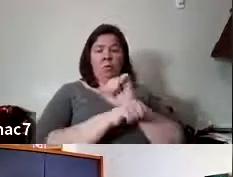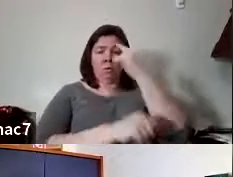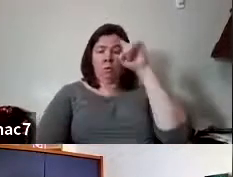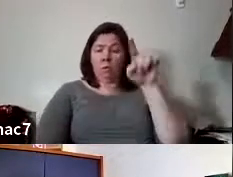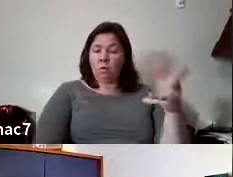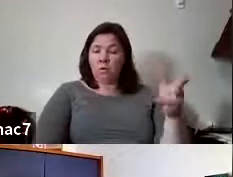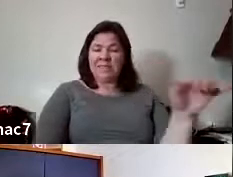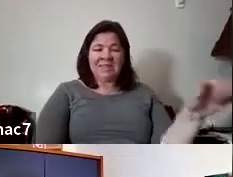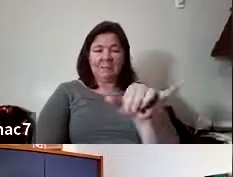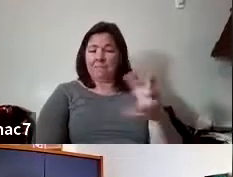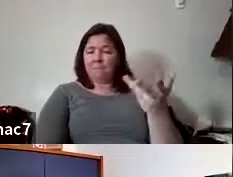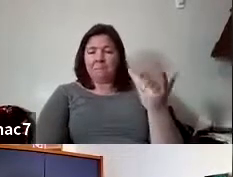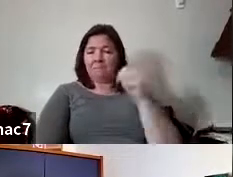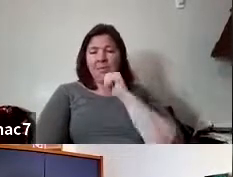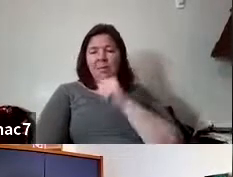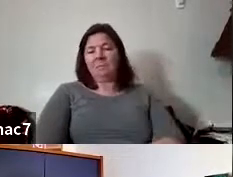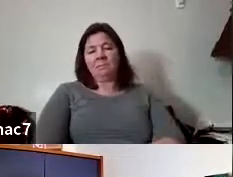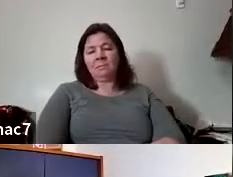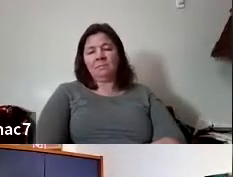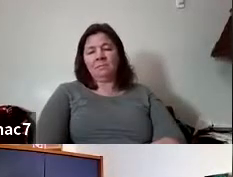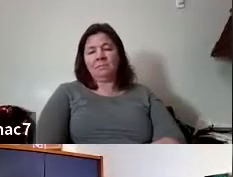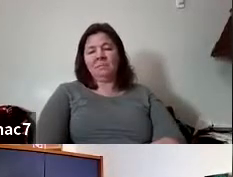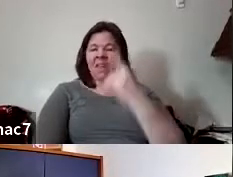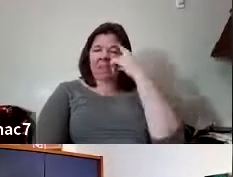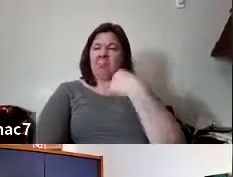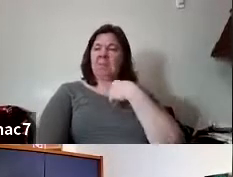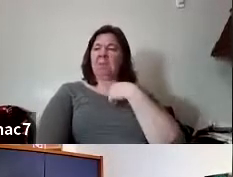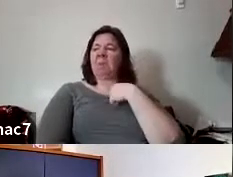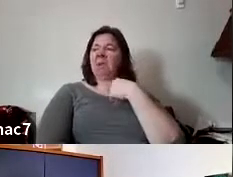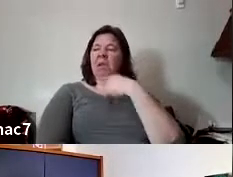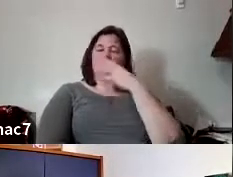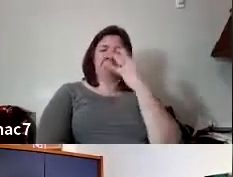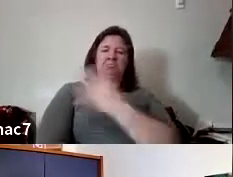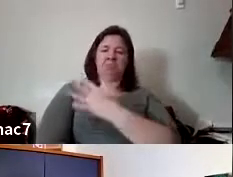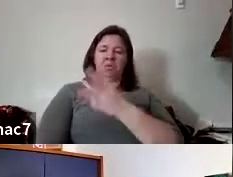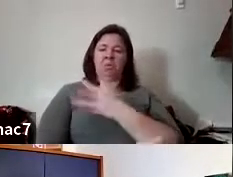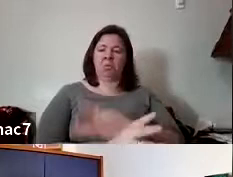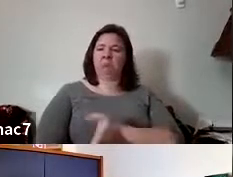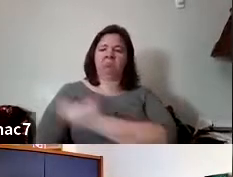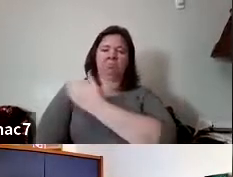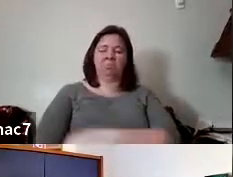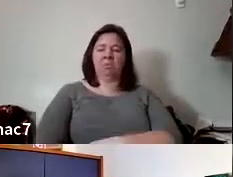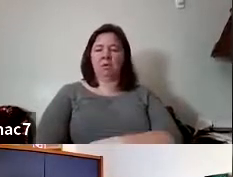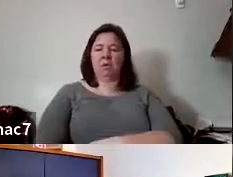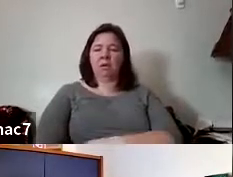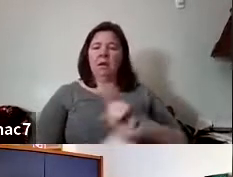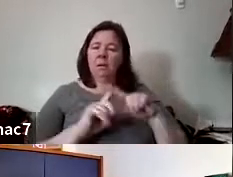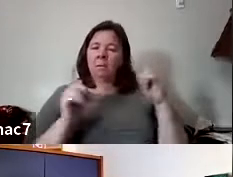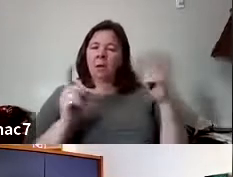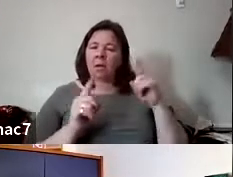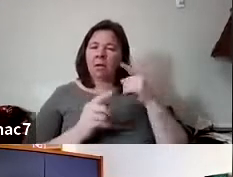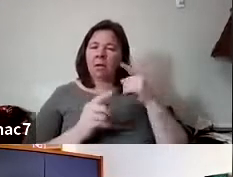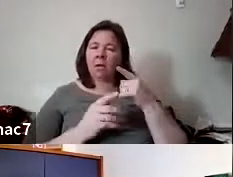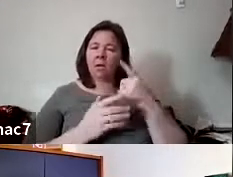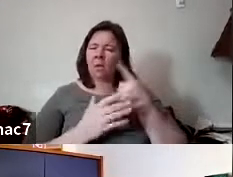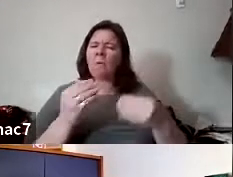the top people, owners get it, and they don't. We only get the salary that's paid to us. So what more can you